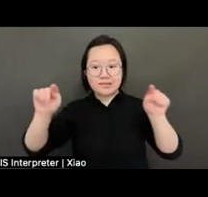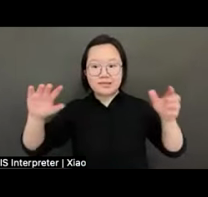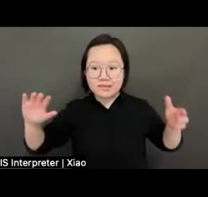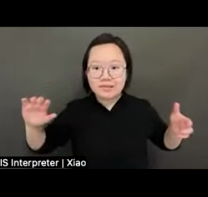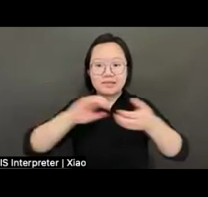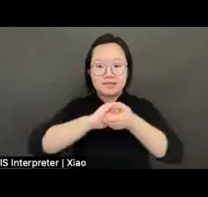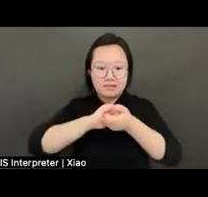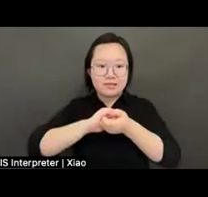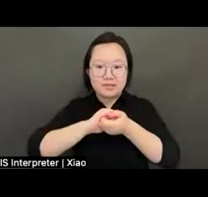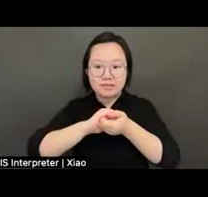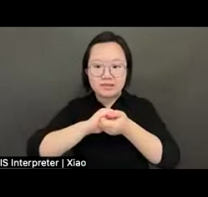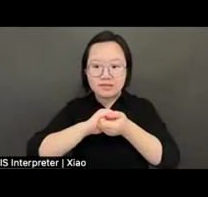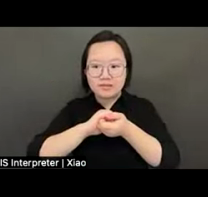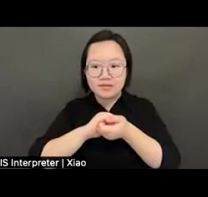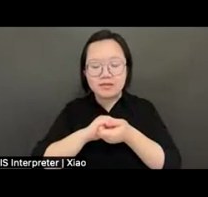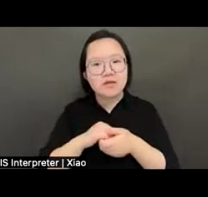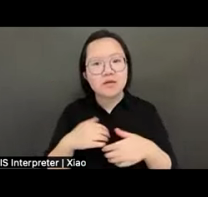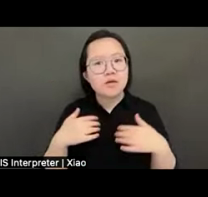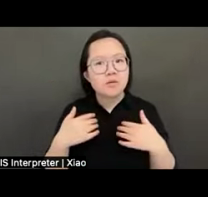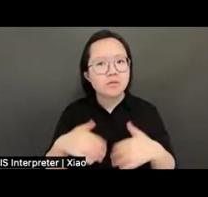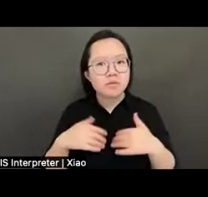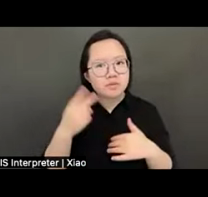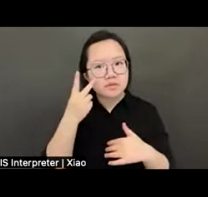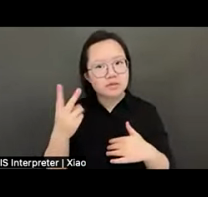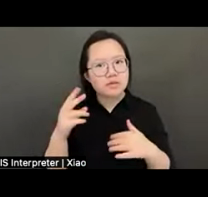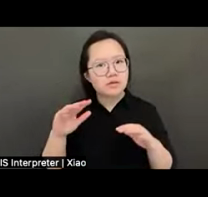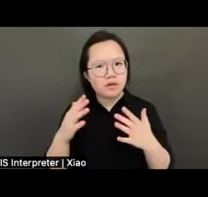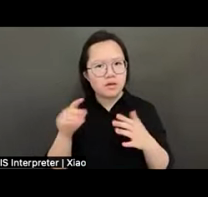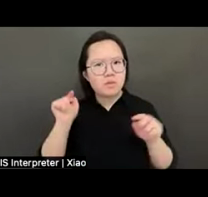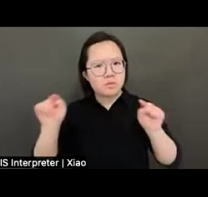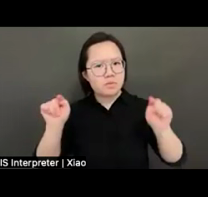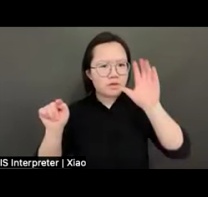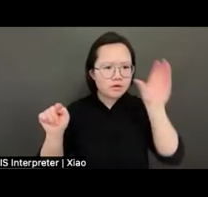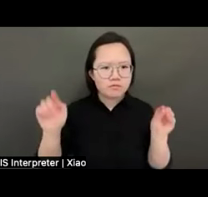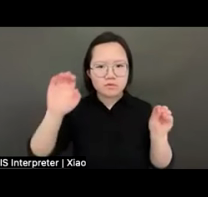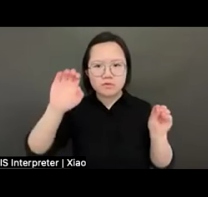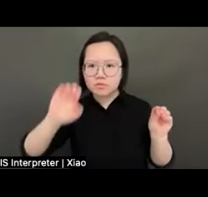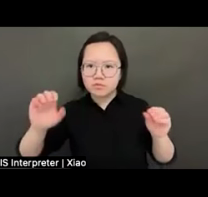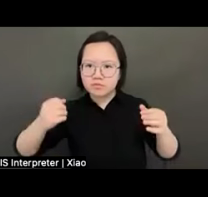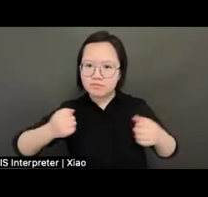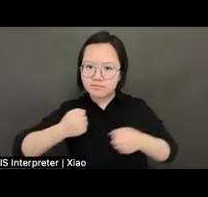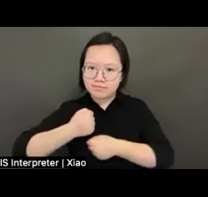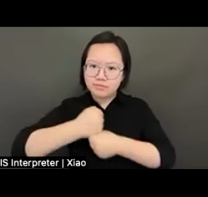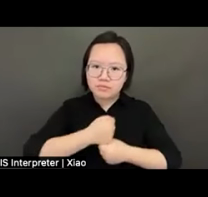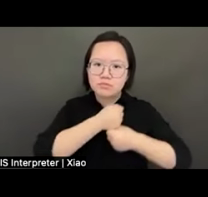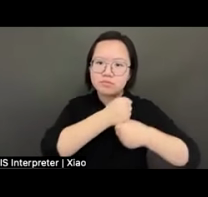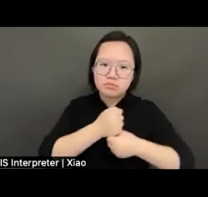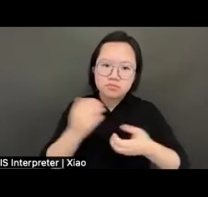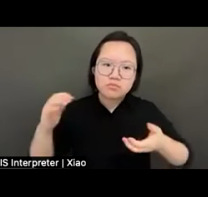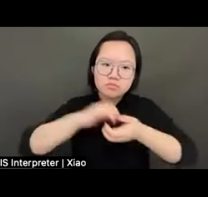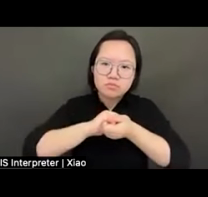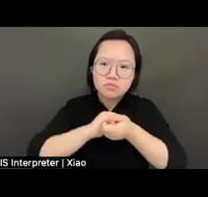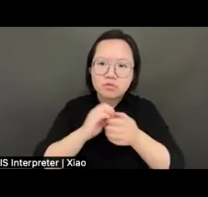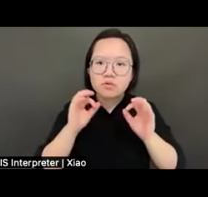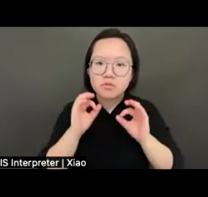on should be relevant for all organizations that are part of the consortium. So it should be relevant in all